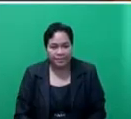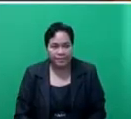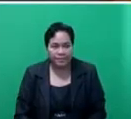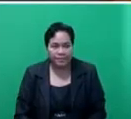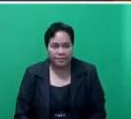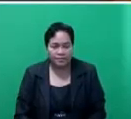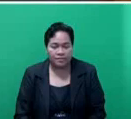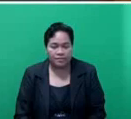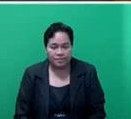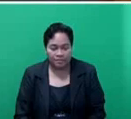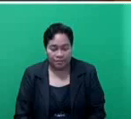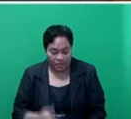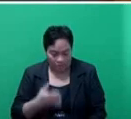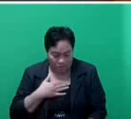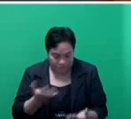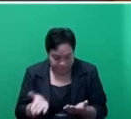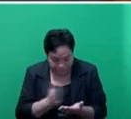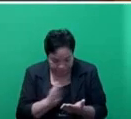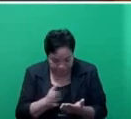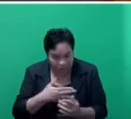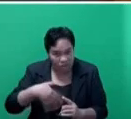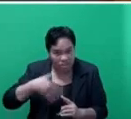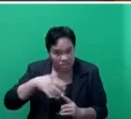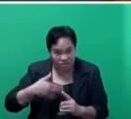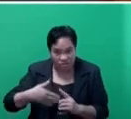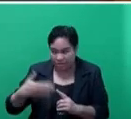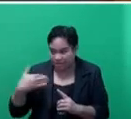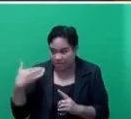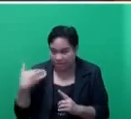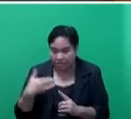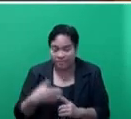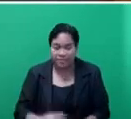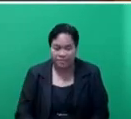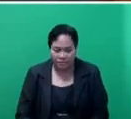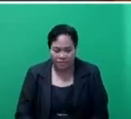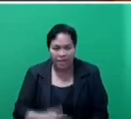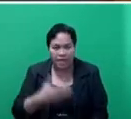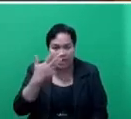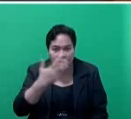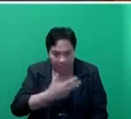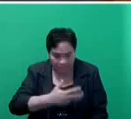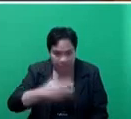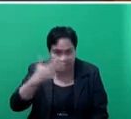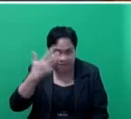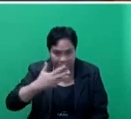If I can go back to our history, Honourable Speaker, in